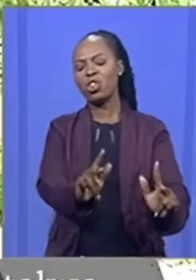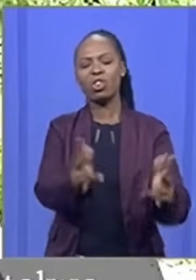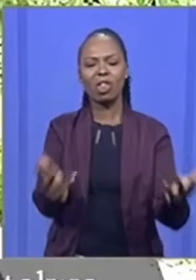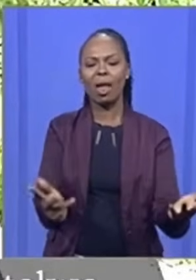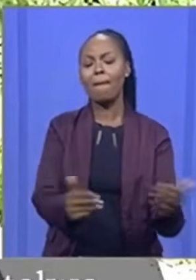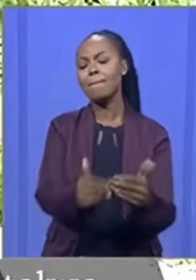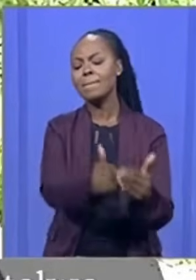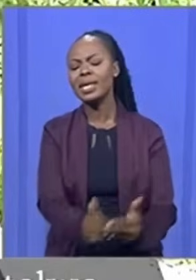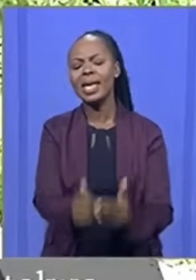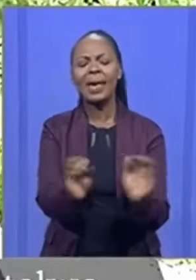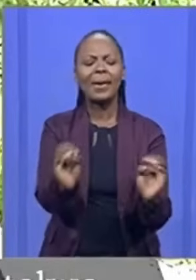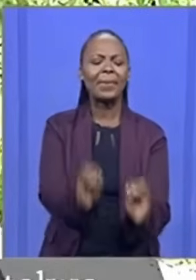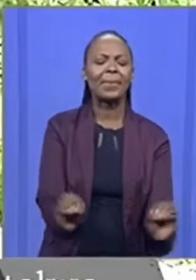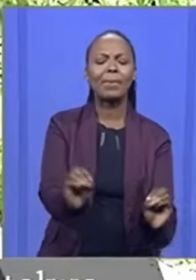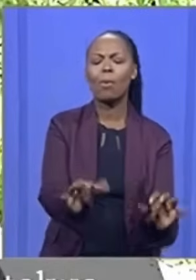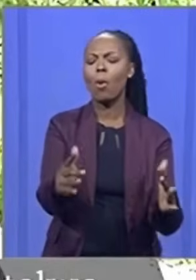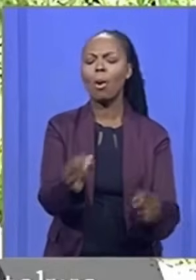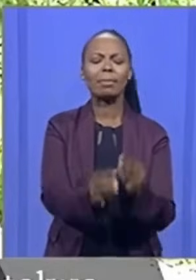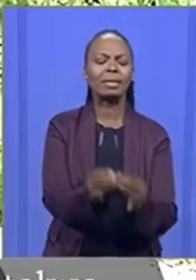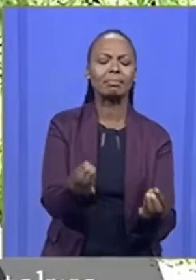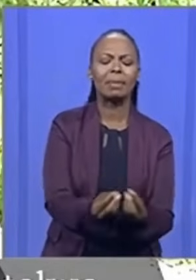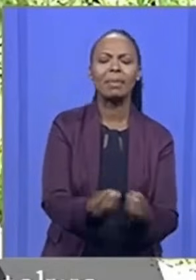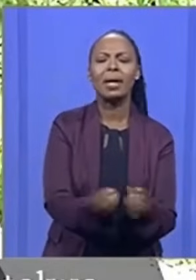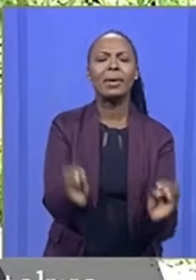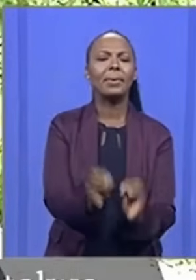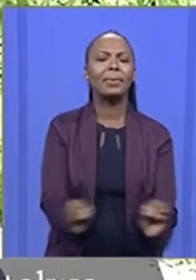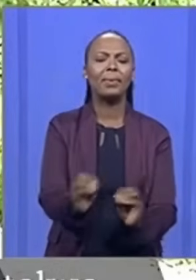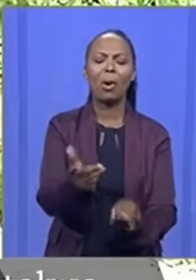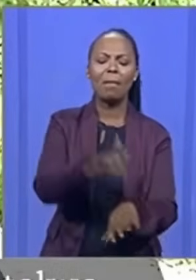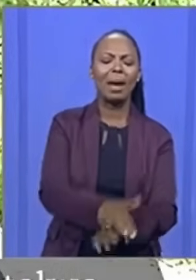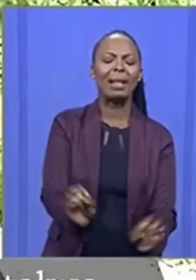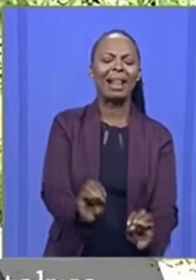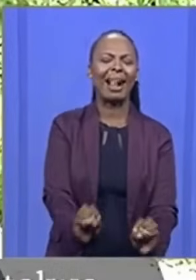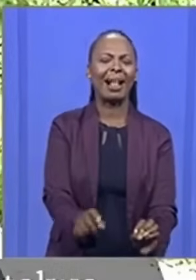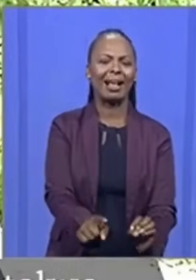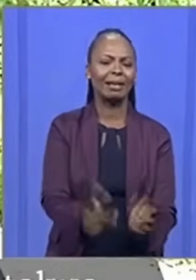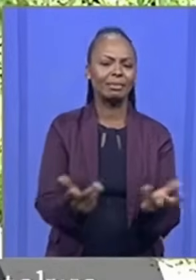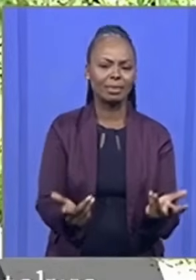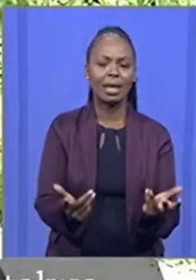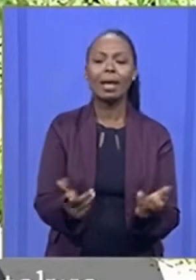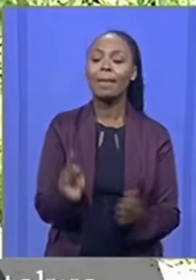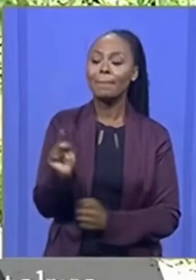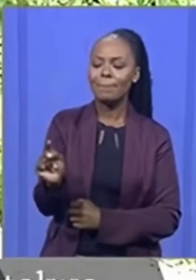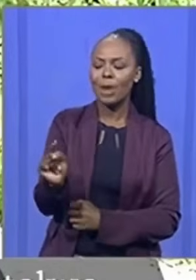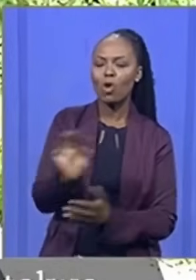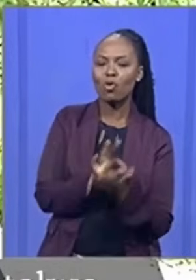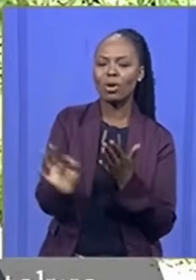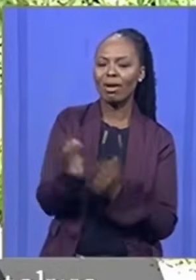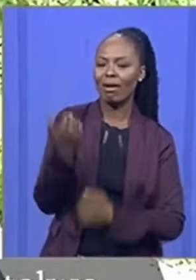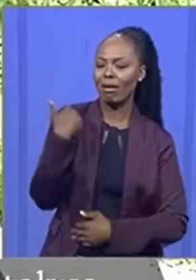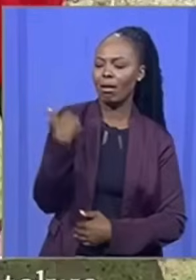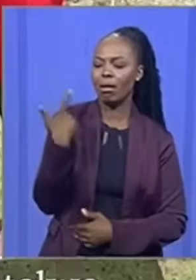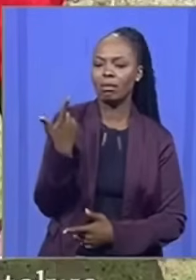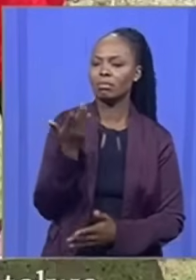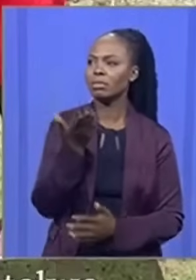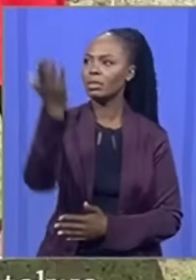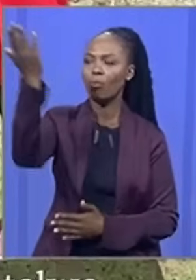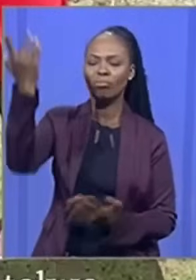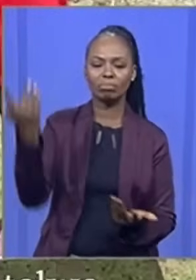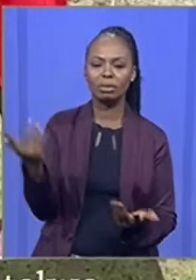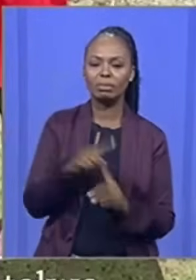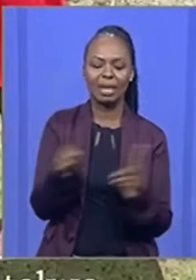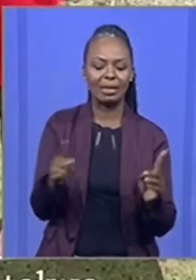ha hona hore tsela mokgwa le tsela hore o kwalwa kapa o kampelo ka nako e leng ra kontraka ha ayo o tswile side.